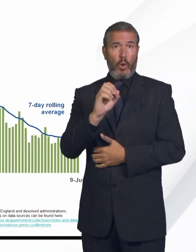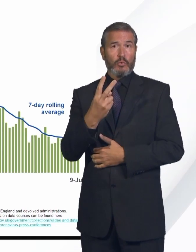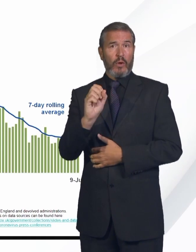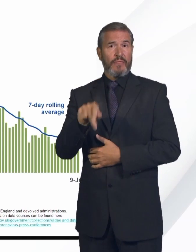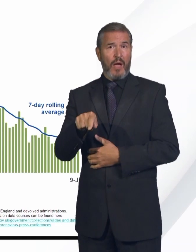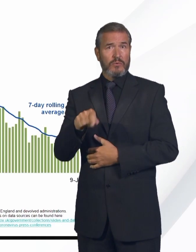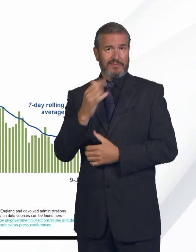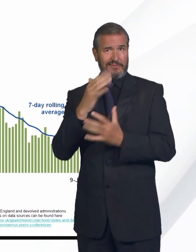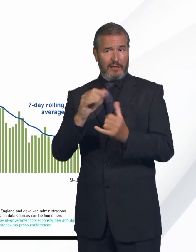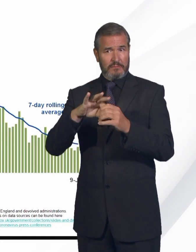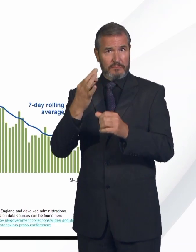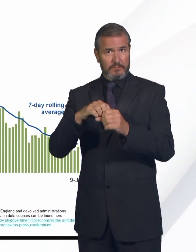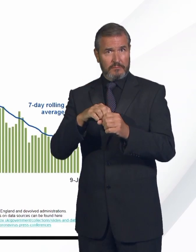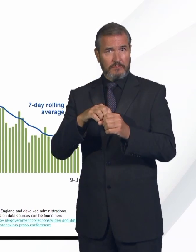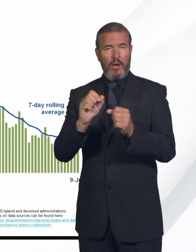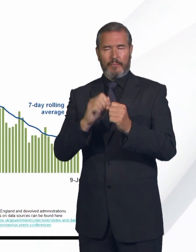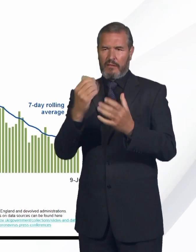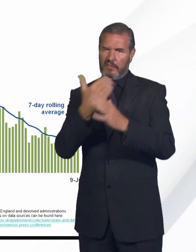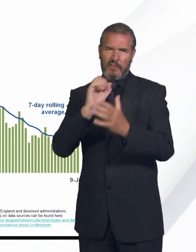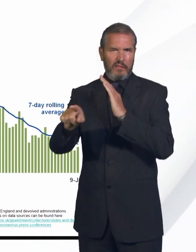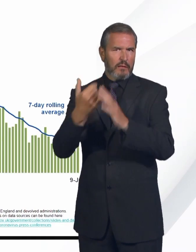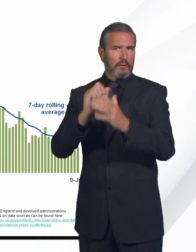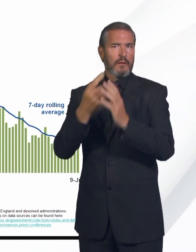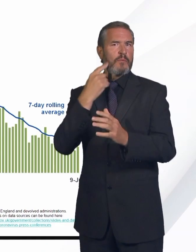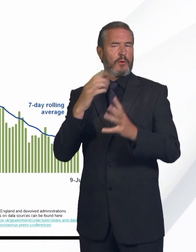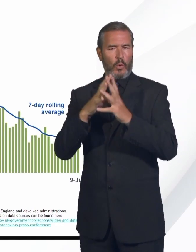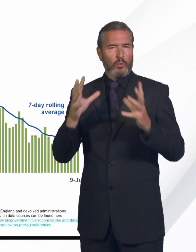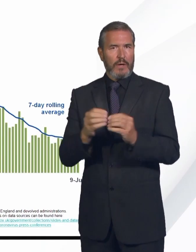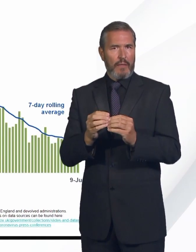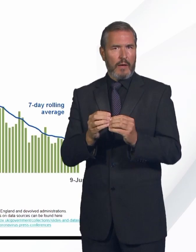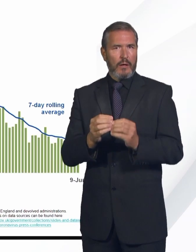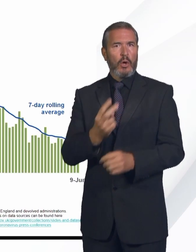102,930 tests carried out or posted yesterday.